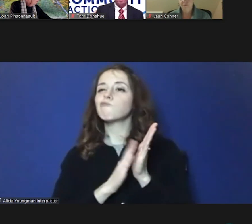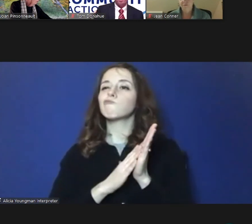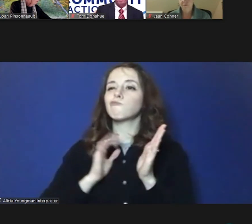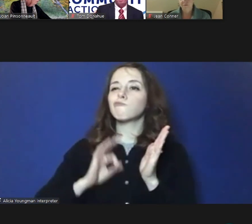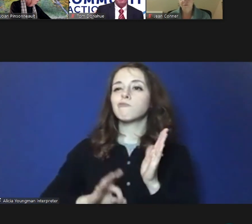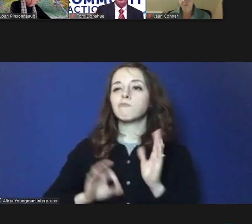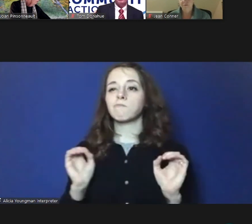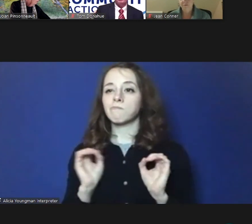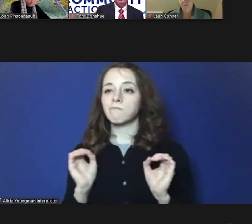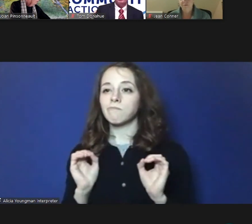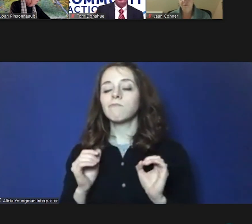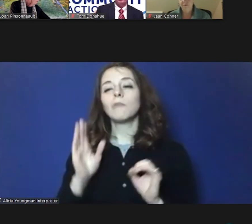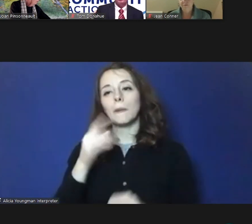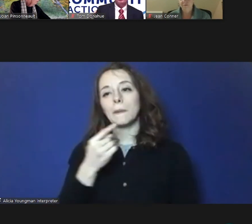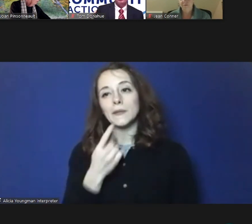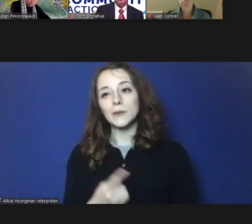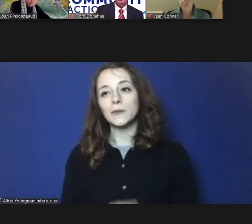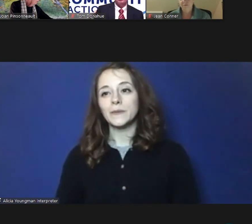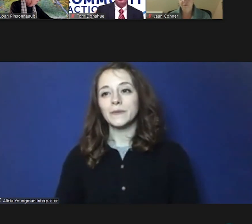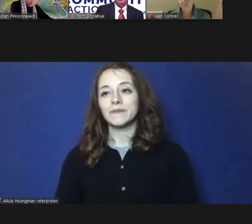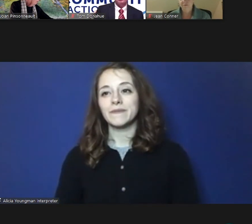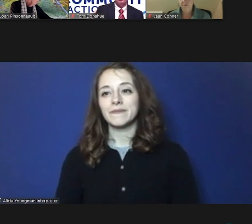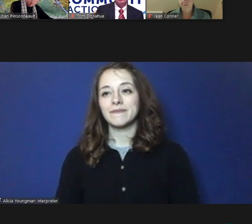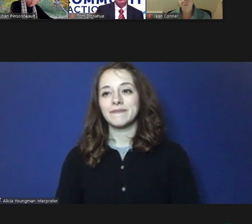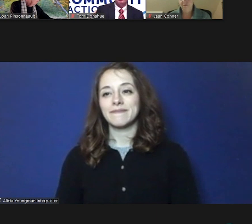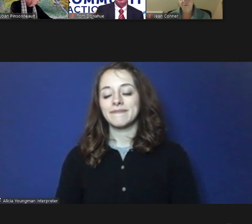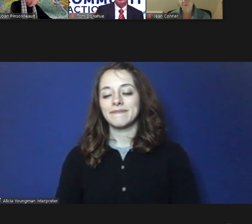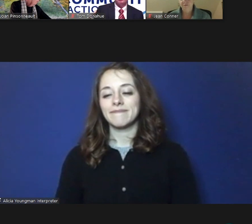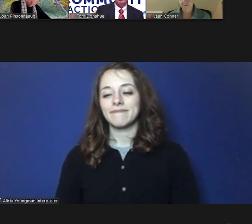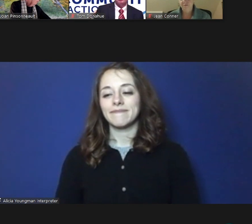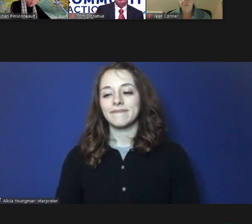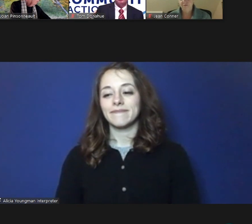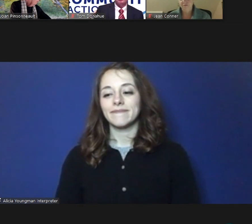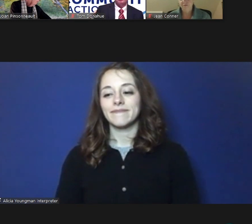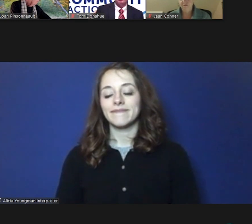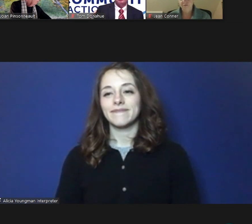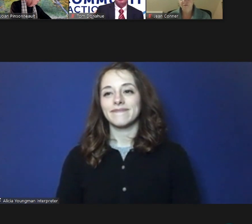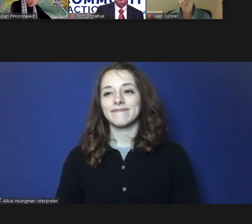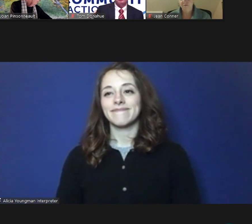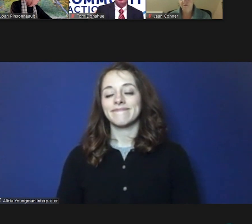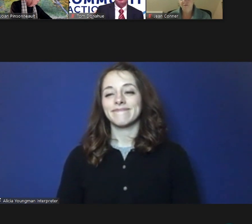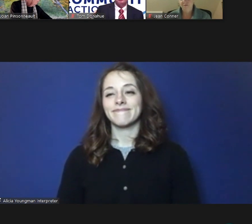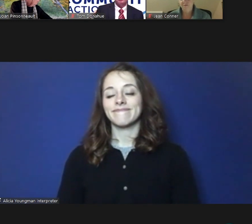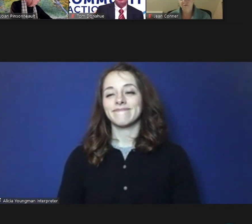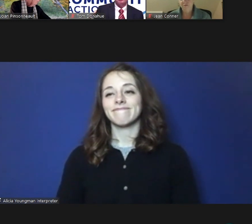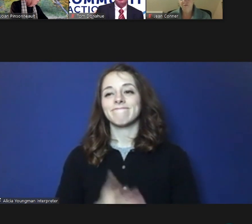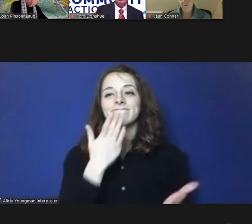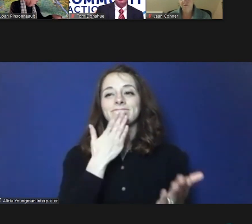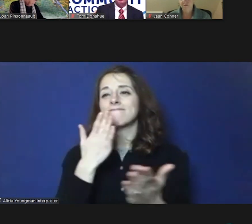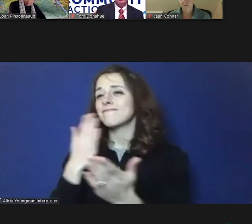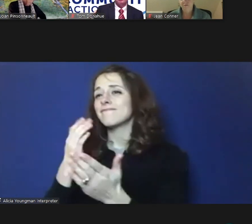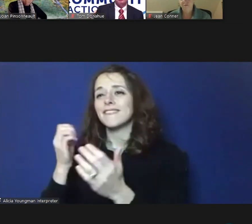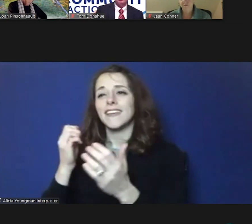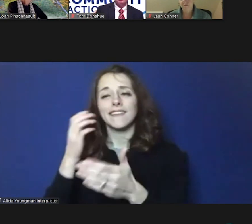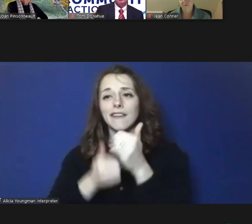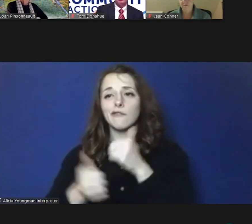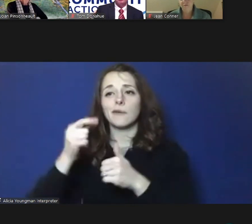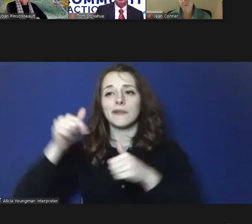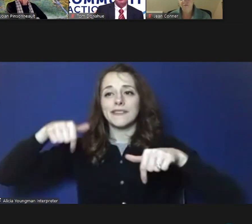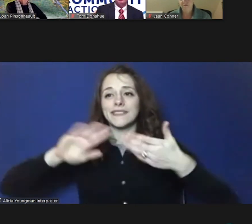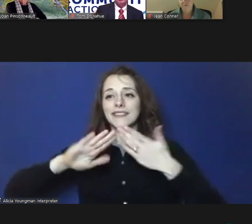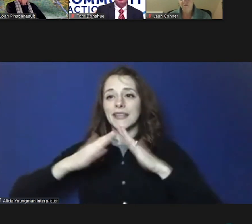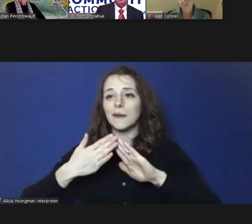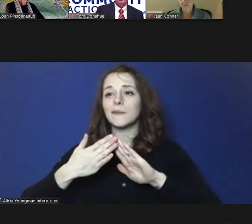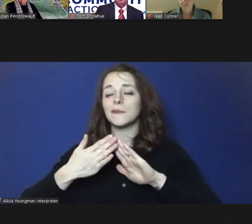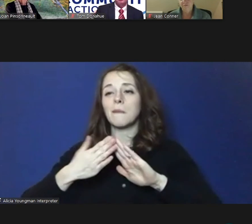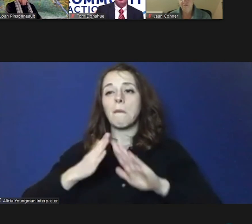I'm, for one, will miss you, and I really want to thank everybody in our town who I think